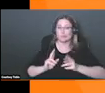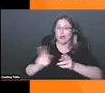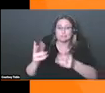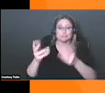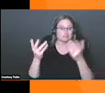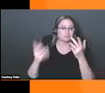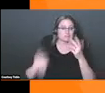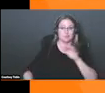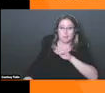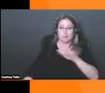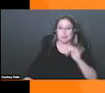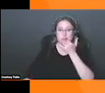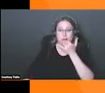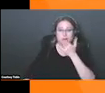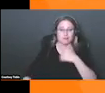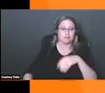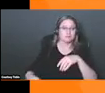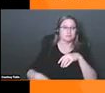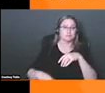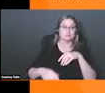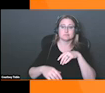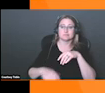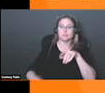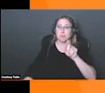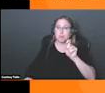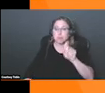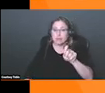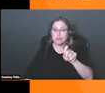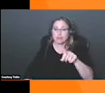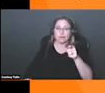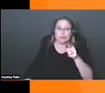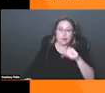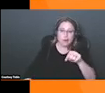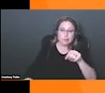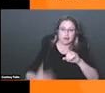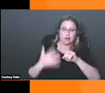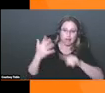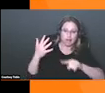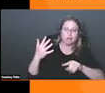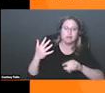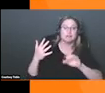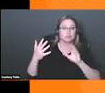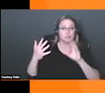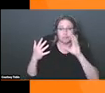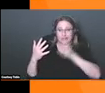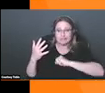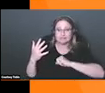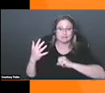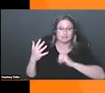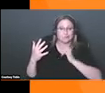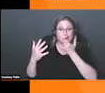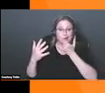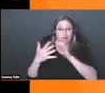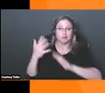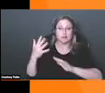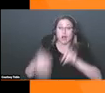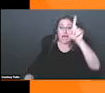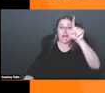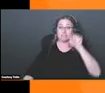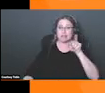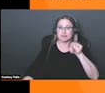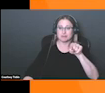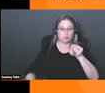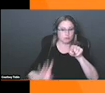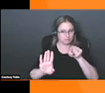the spelling, you know, punctuation. It's really, really important. No exclamation marks